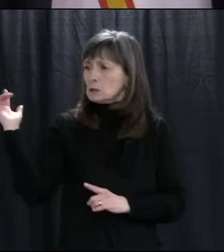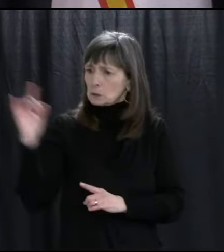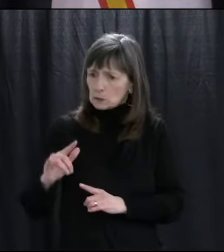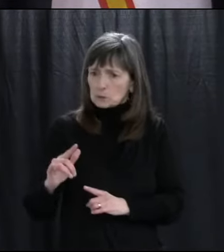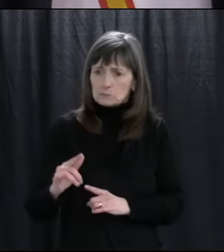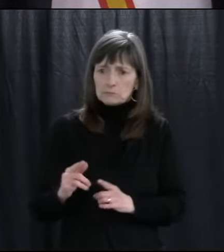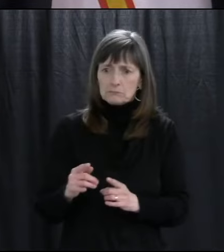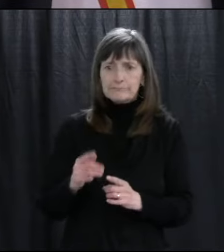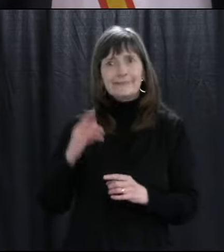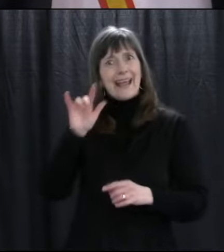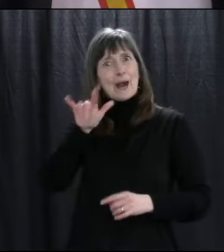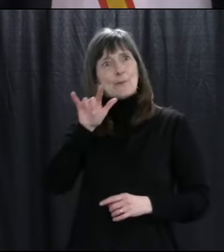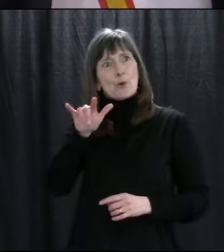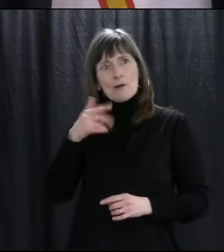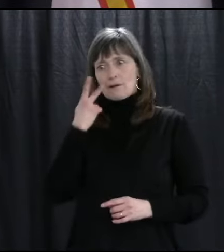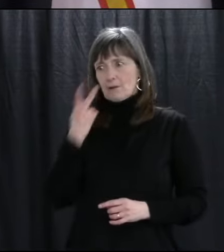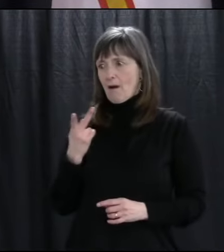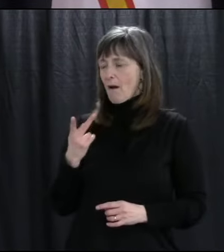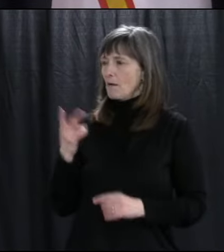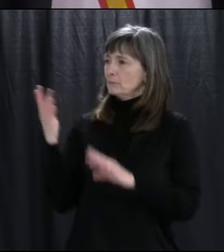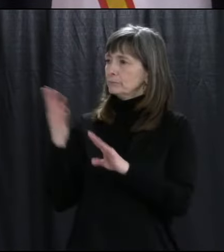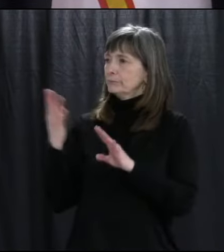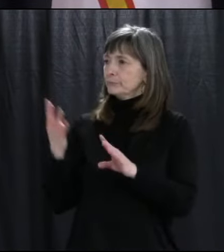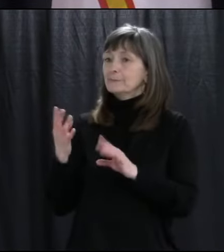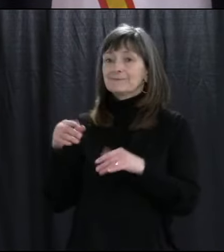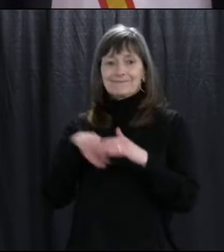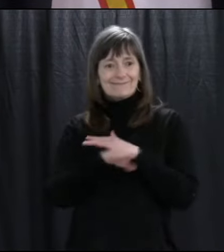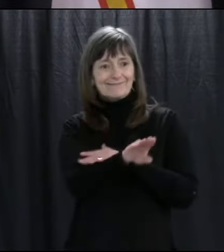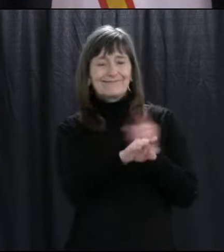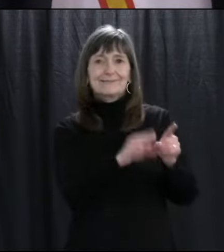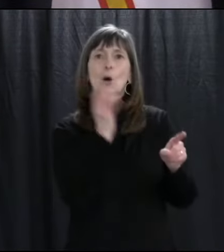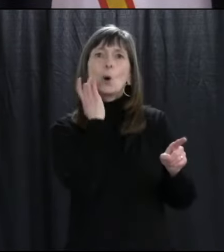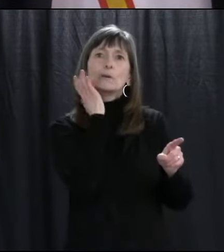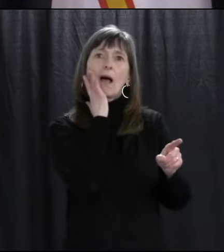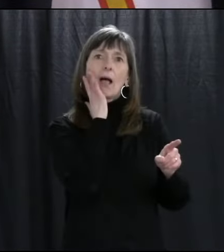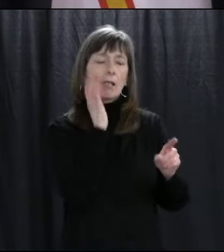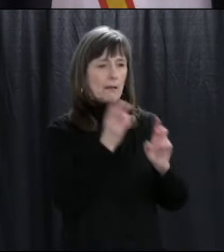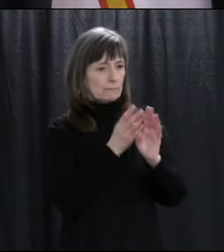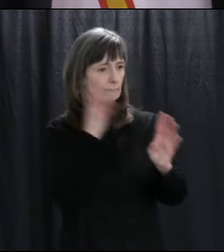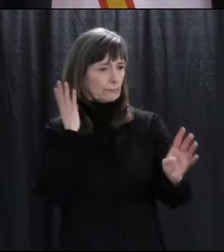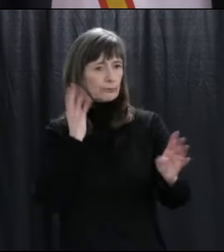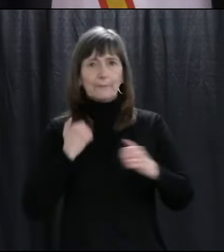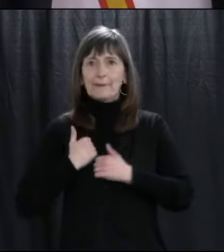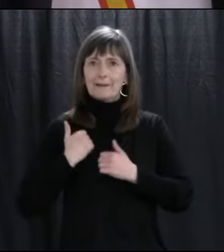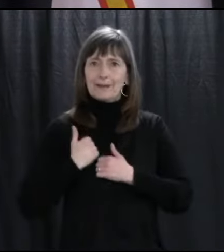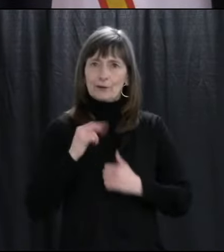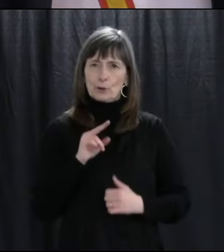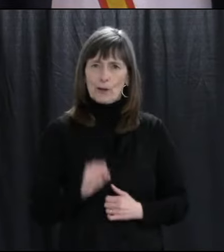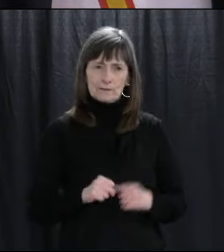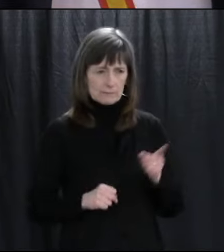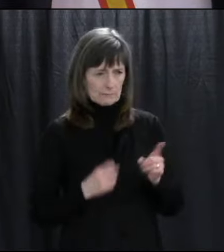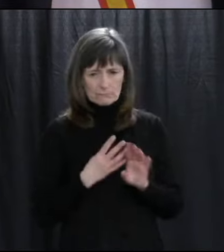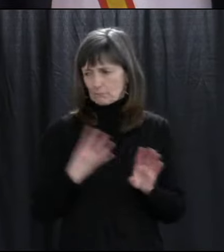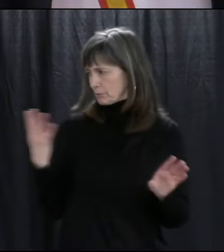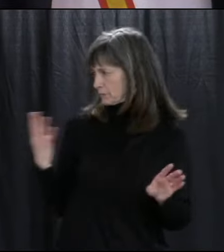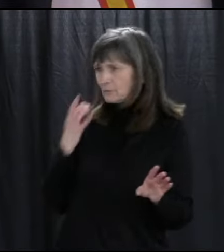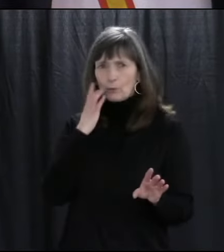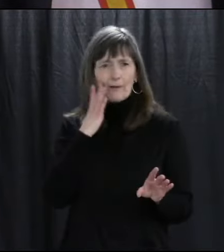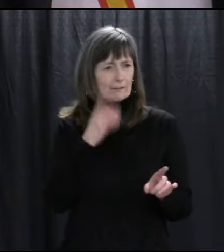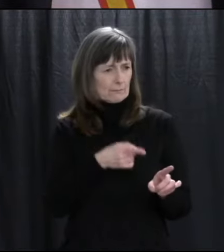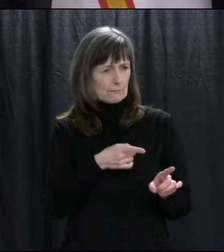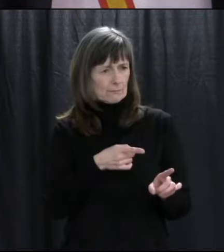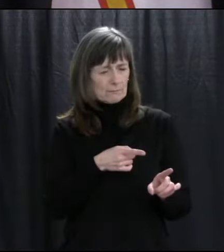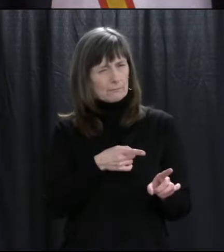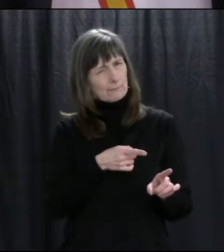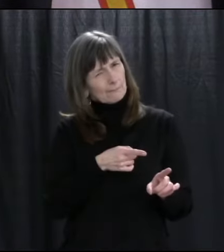the counter, at a hotel in town." Do they have to abide by the quarantine restrictions